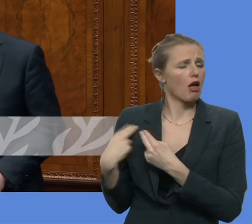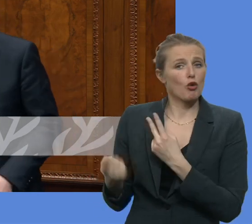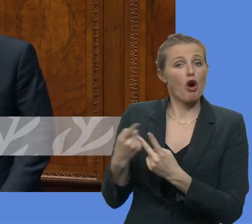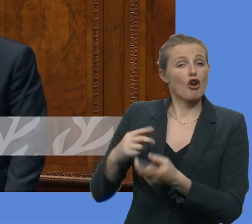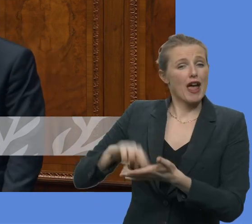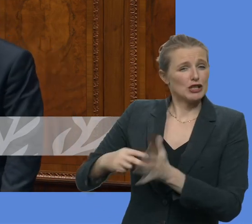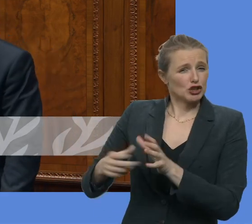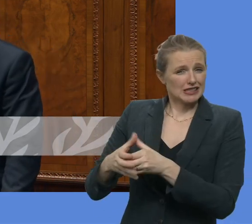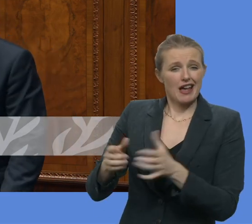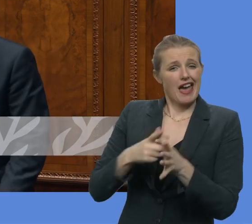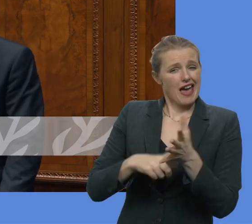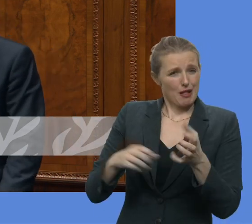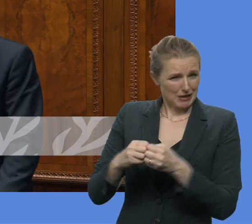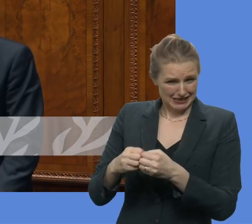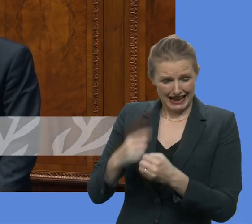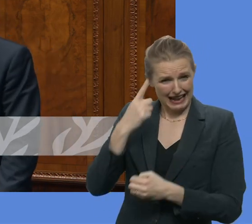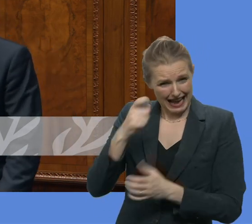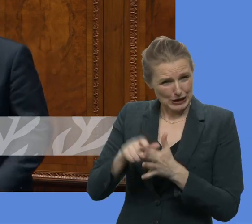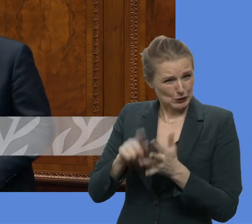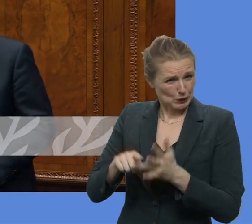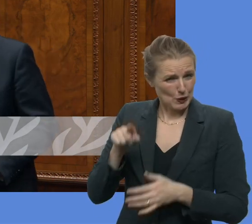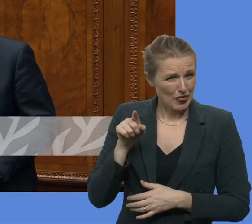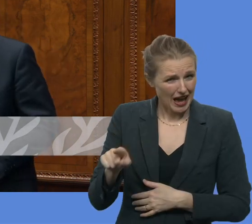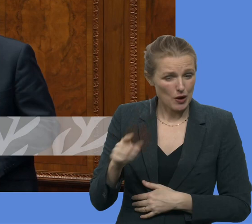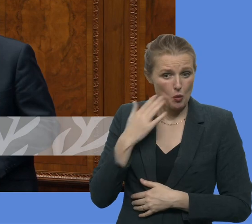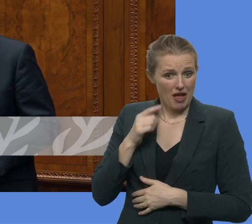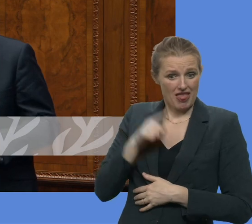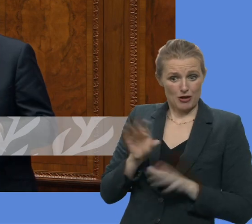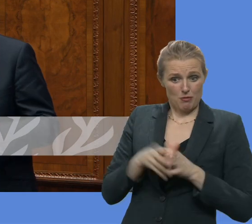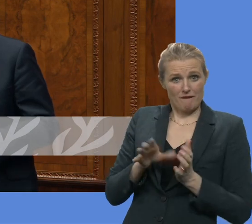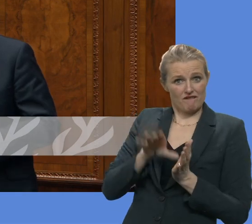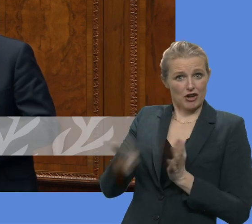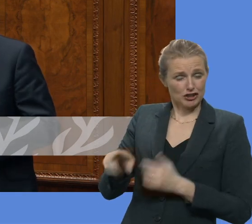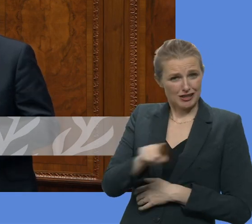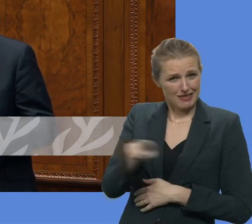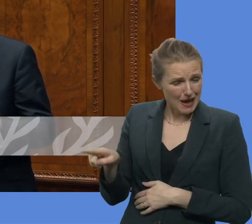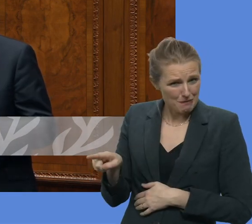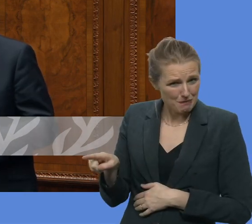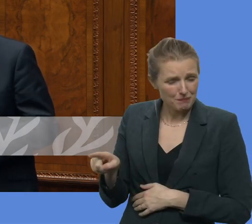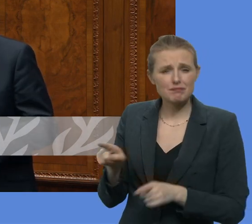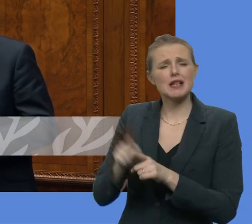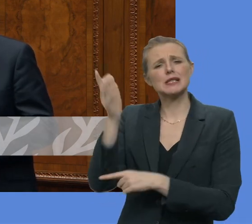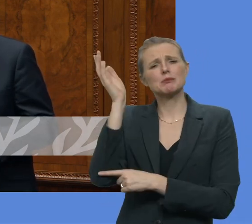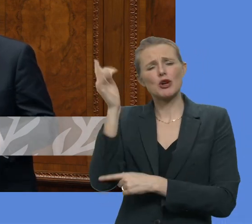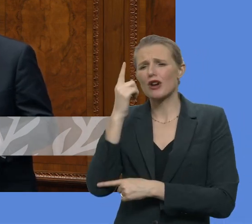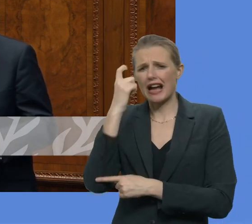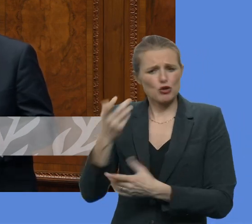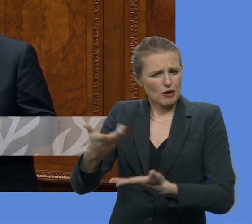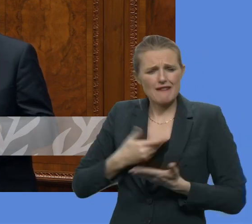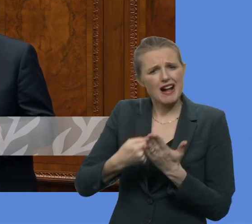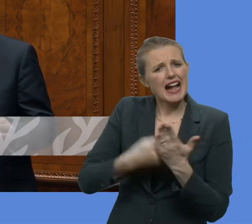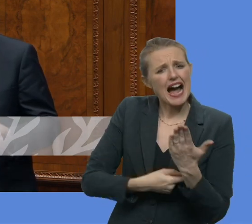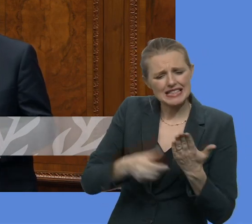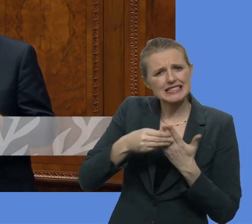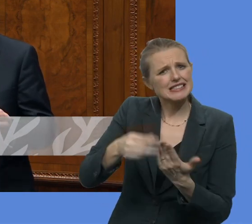and arm's length bodies funded by their respective departments? And could the Minister or Speaker perhaps issue guidance